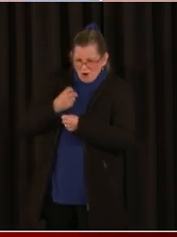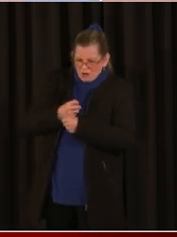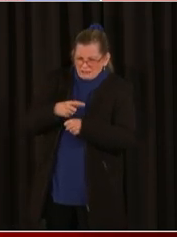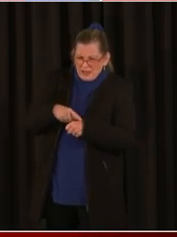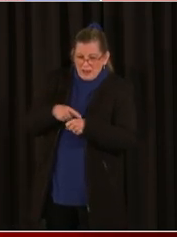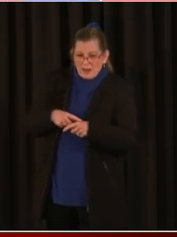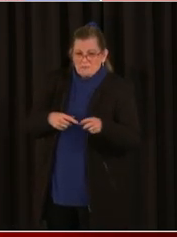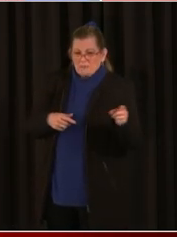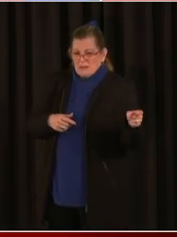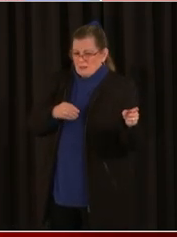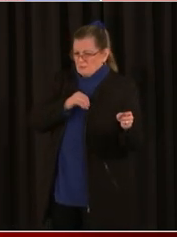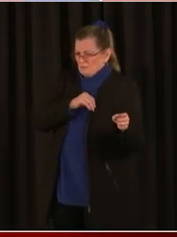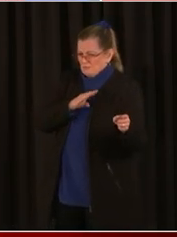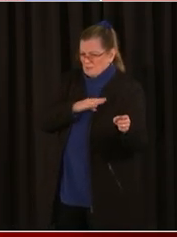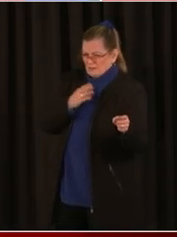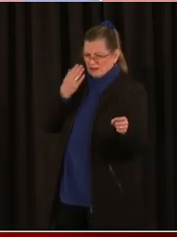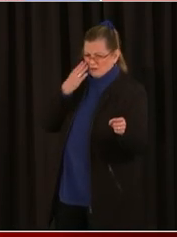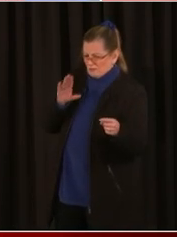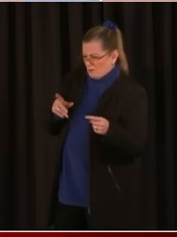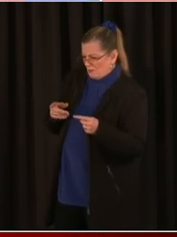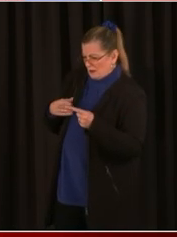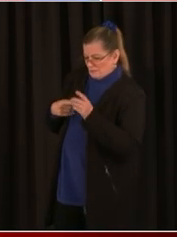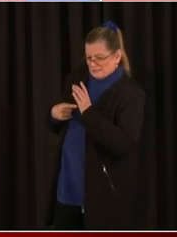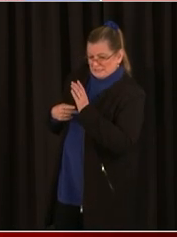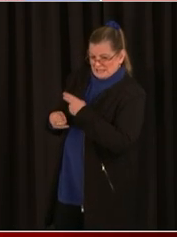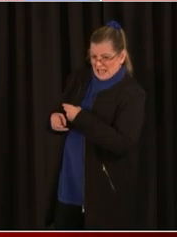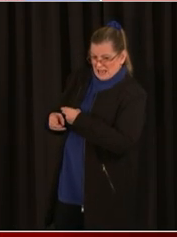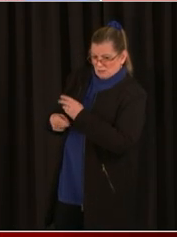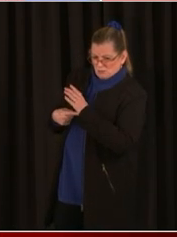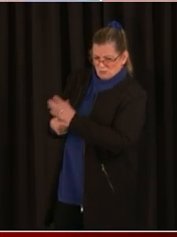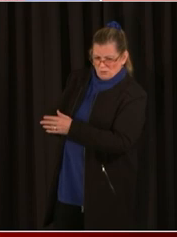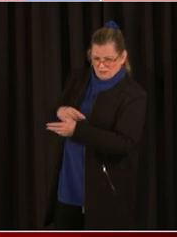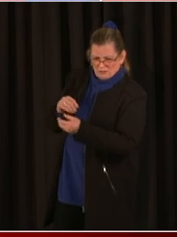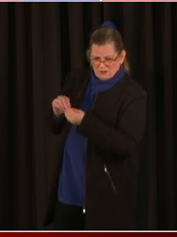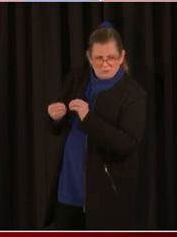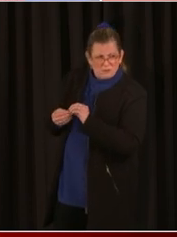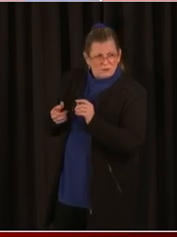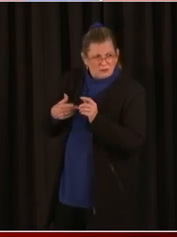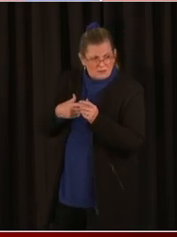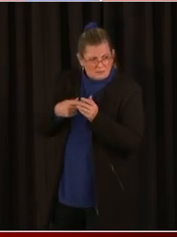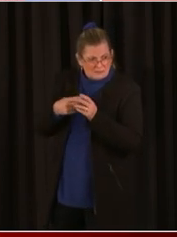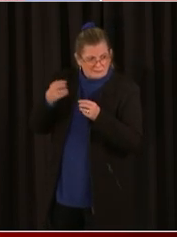I don't know if we have a slide that can show the number.